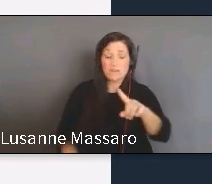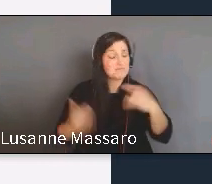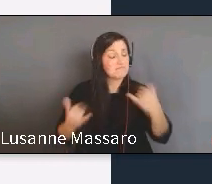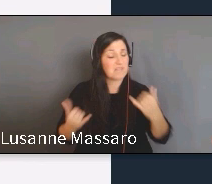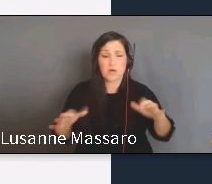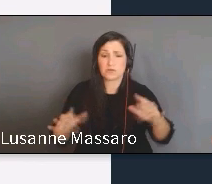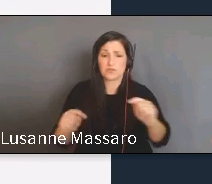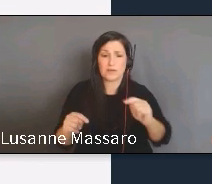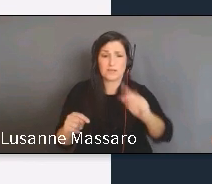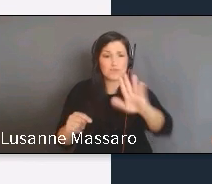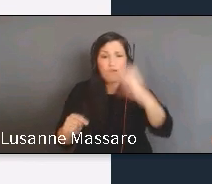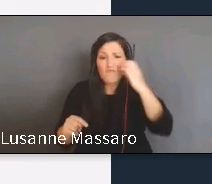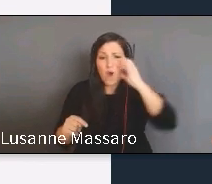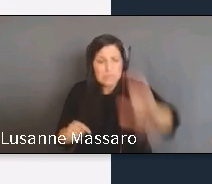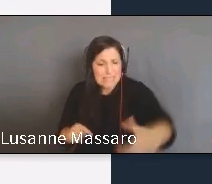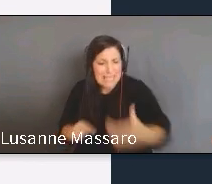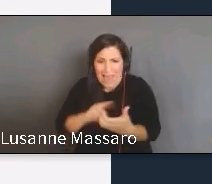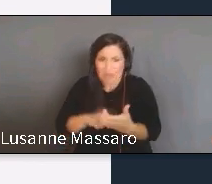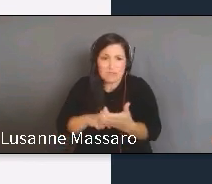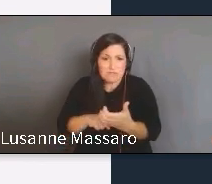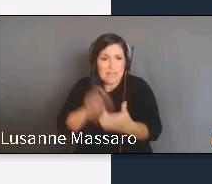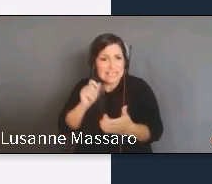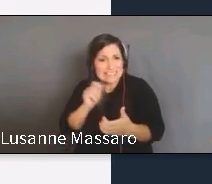phones out. You want to text the number